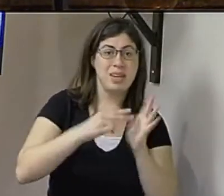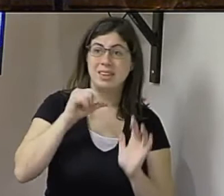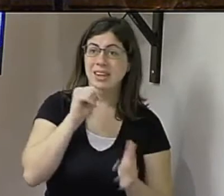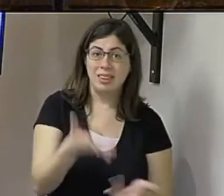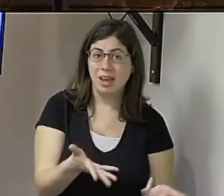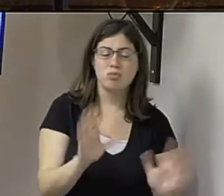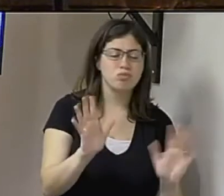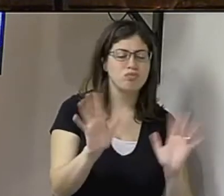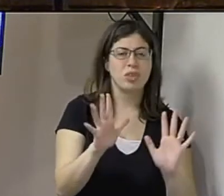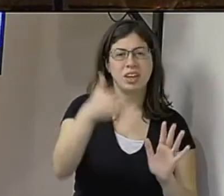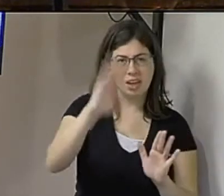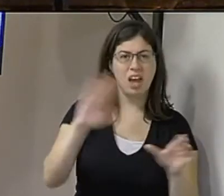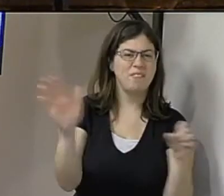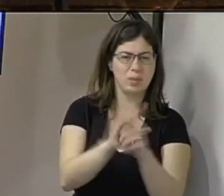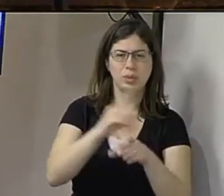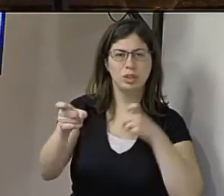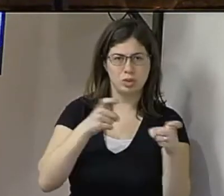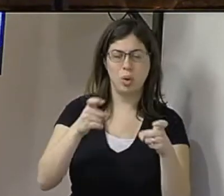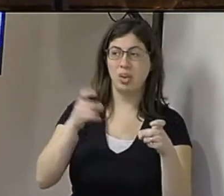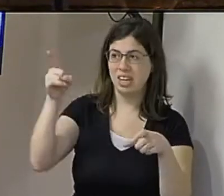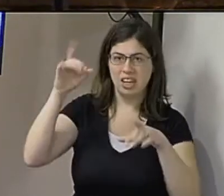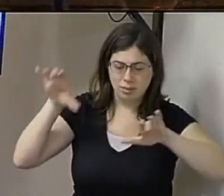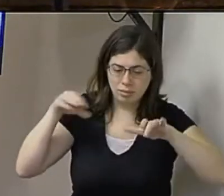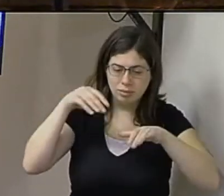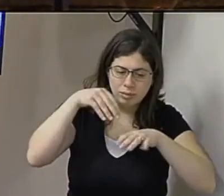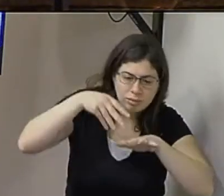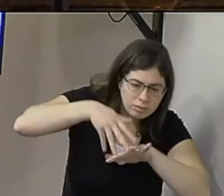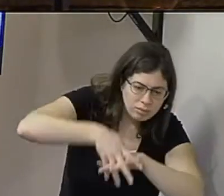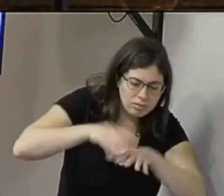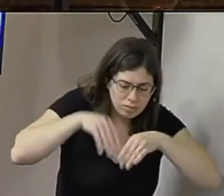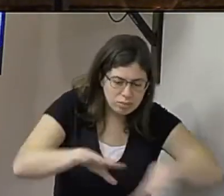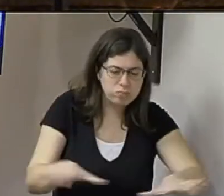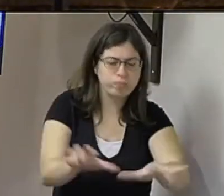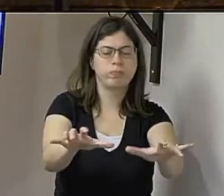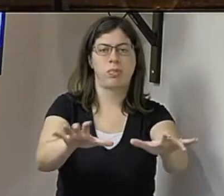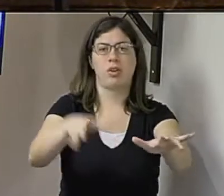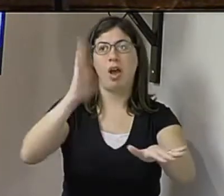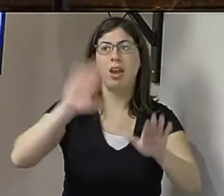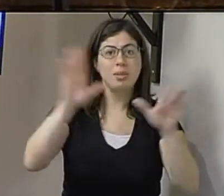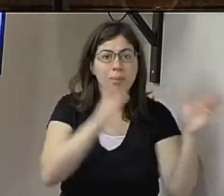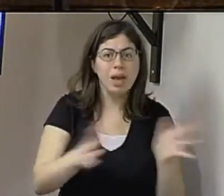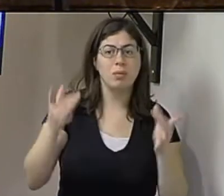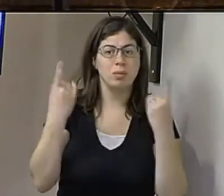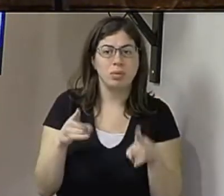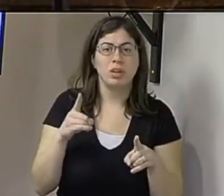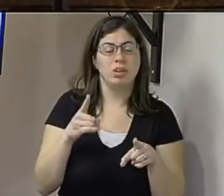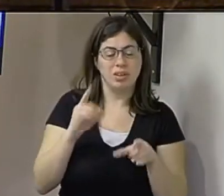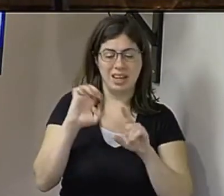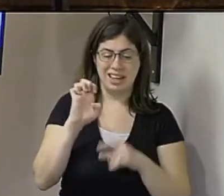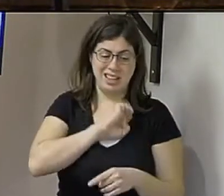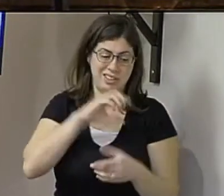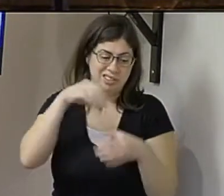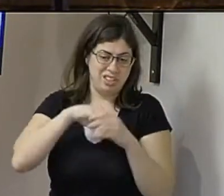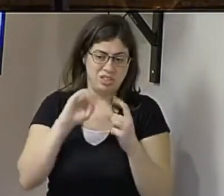book. God's in control, and he's at work in these events. God was, you know, God's plan was taking hold, even as Esther was going into a situation that I